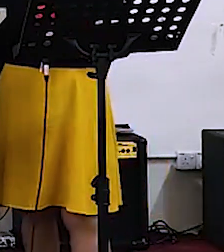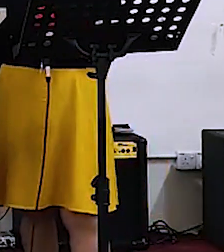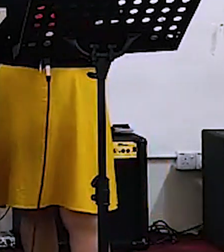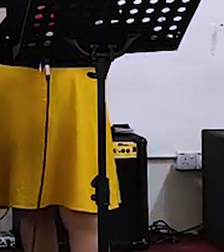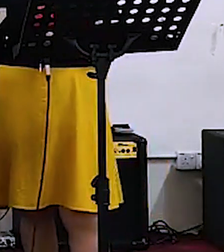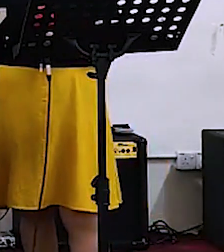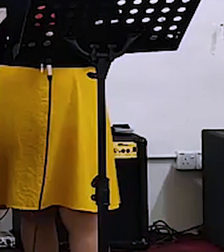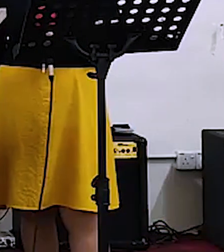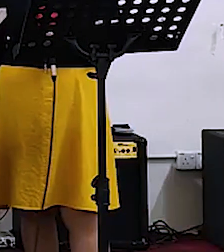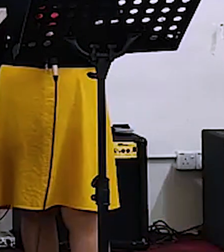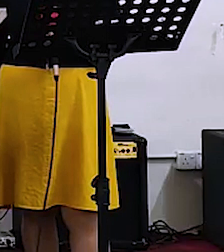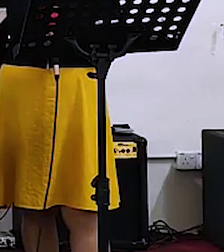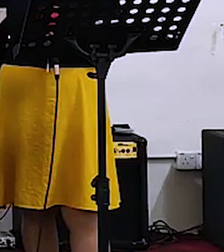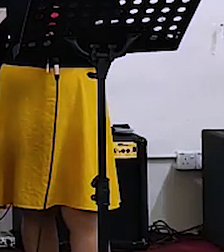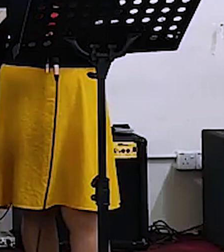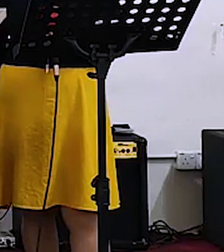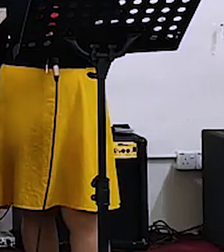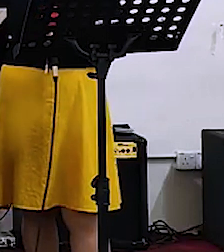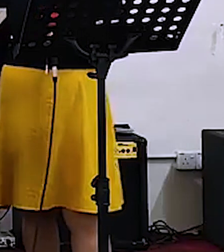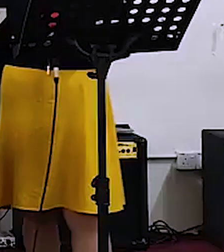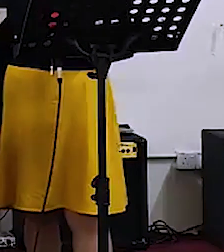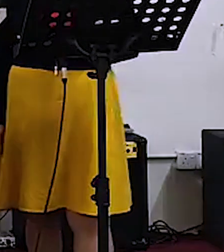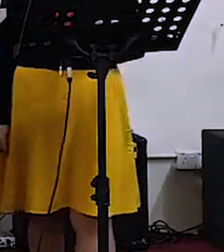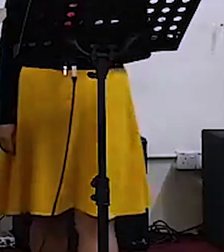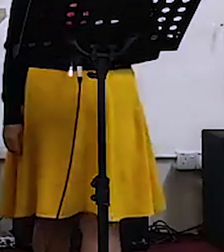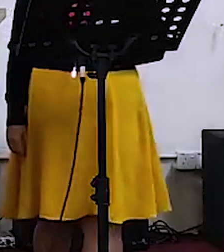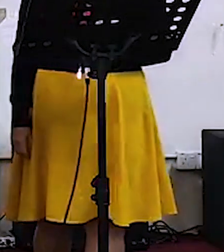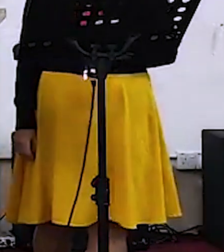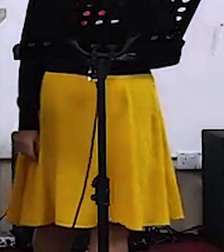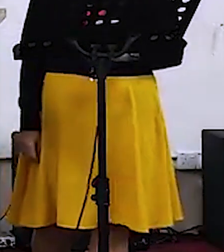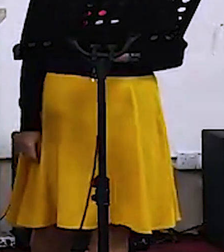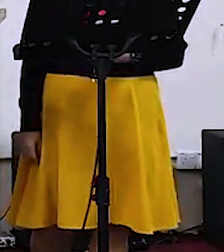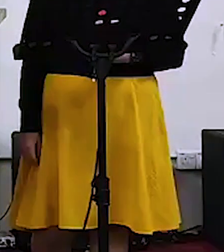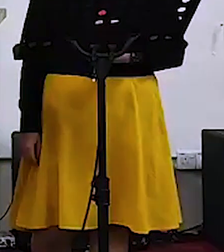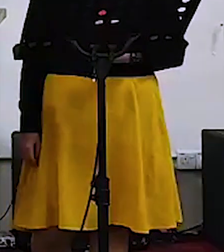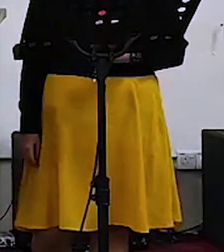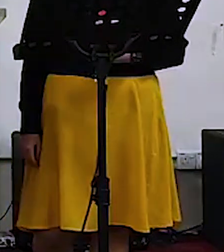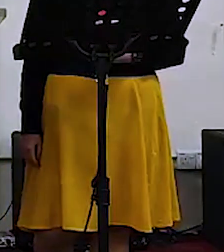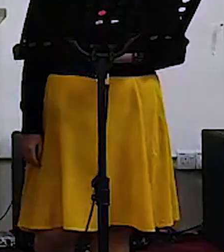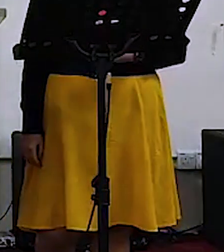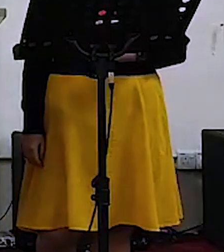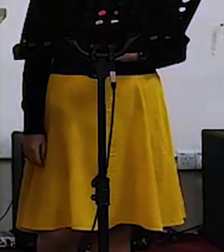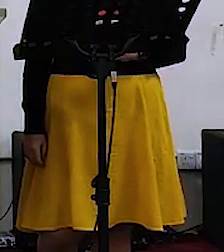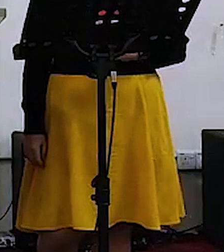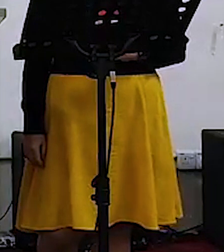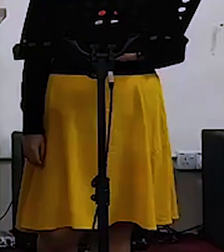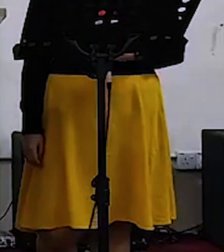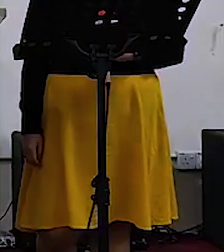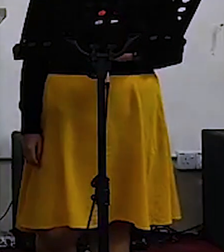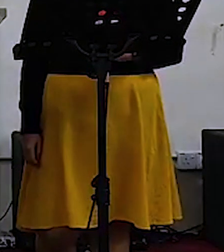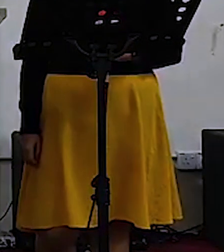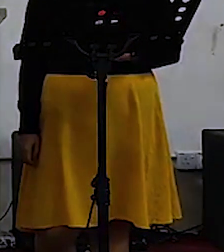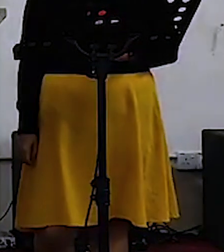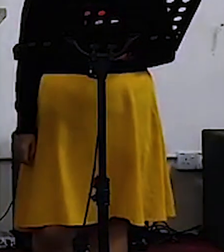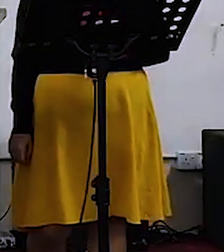me. You forgot the grace of God? You forgot the mercy of God? Hello, wake up. You must remember. You must meditate. Everybody